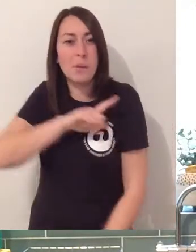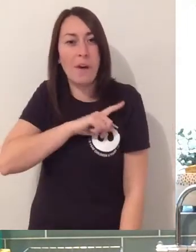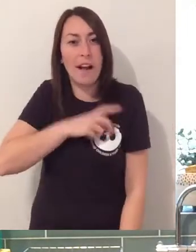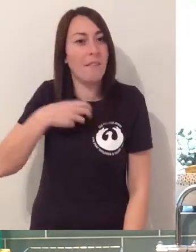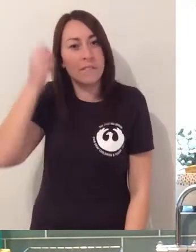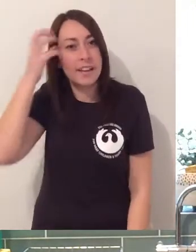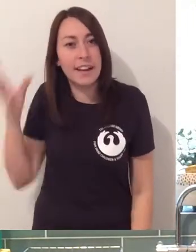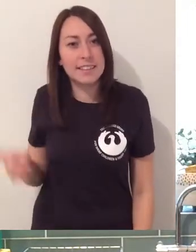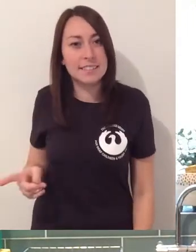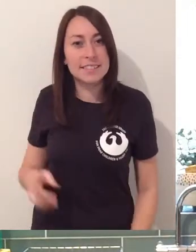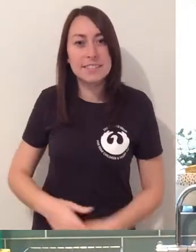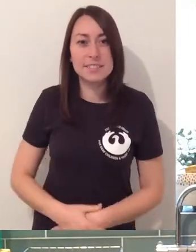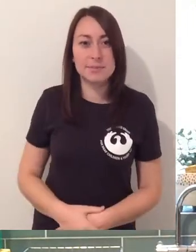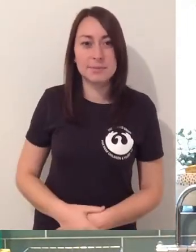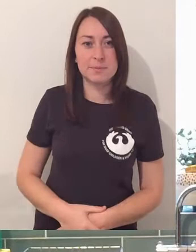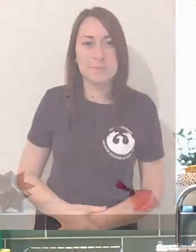forget.